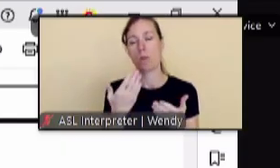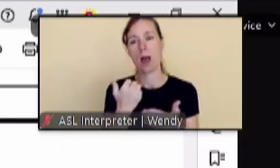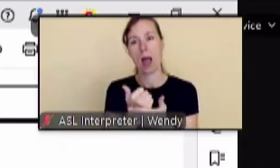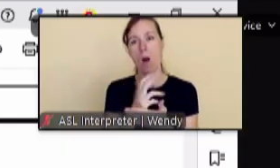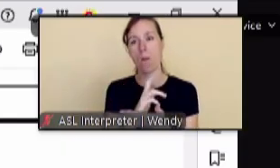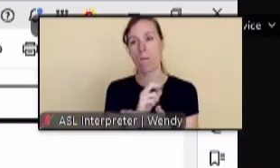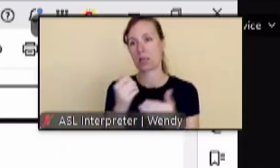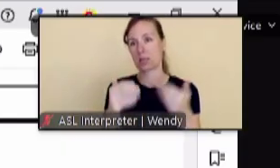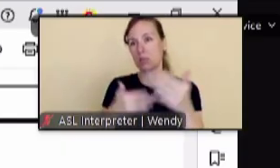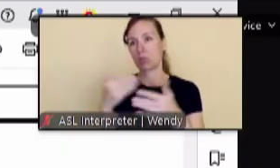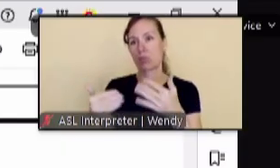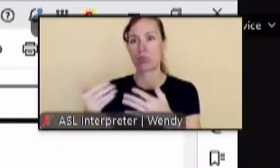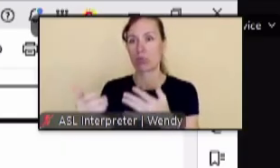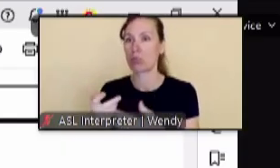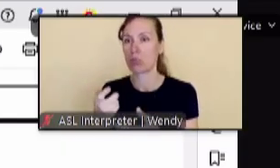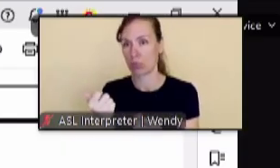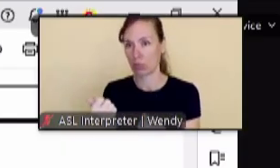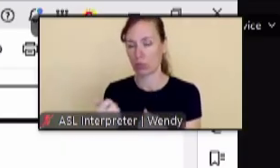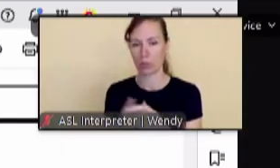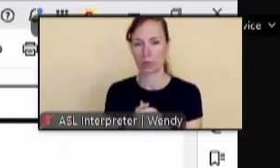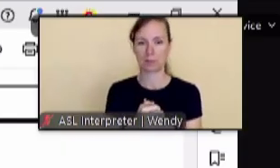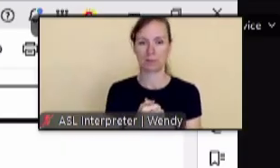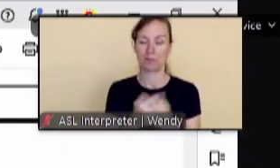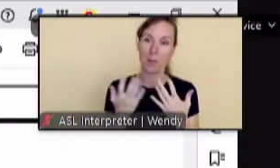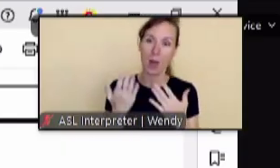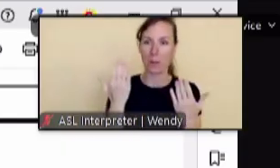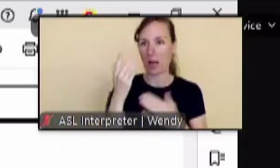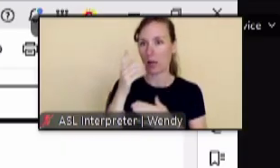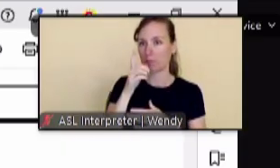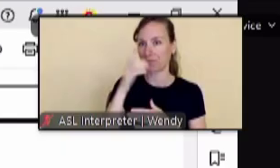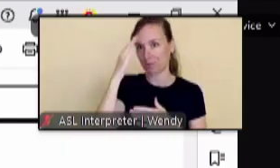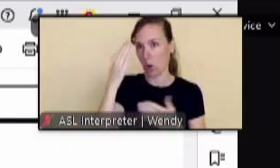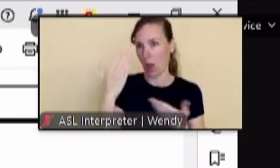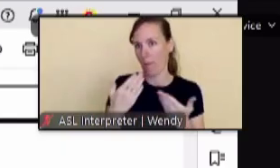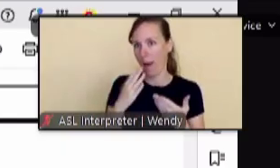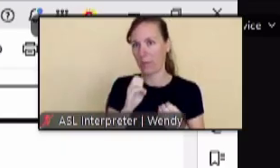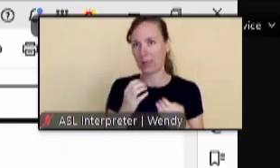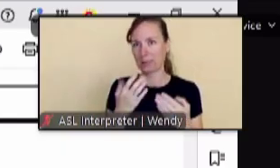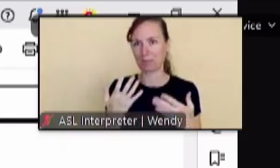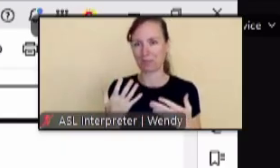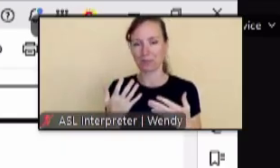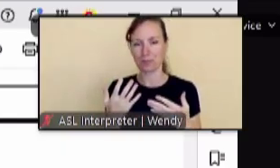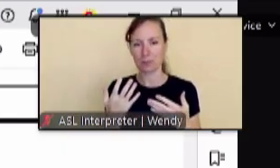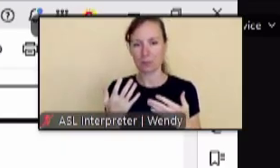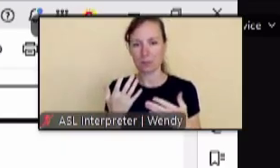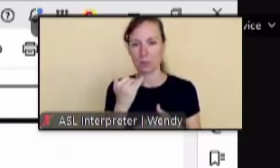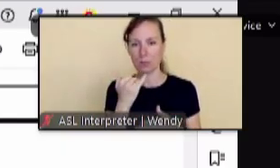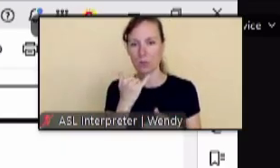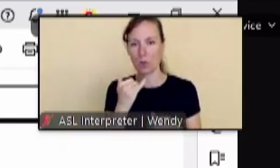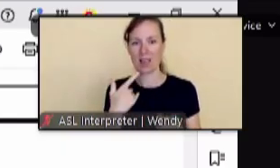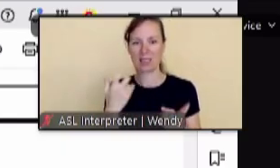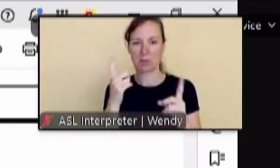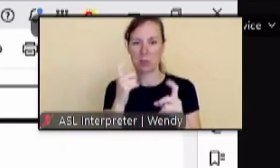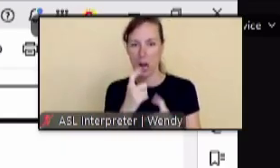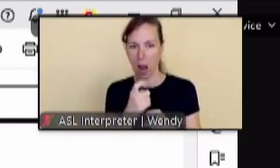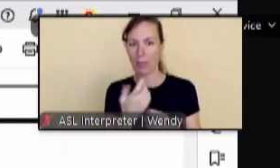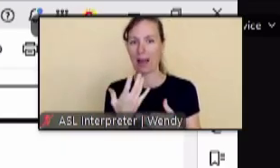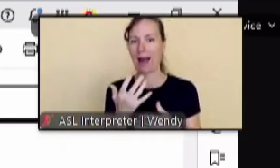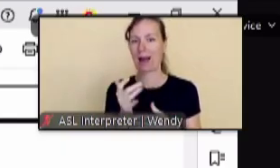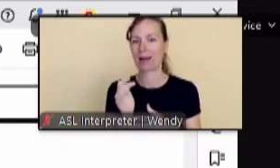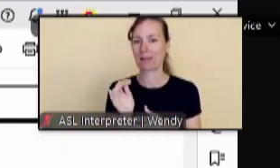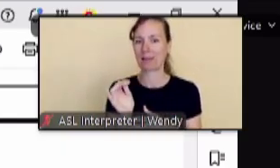implementation. But I may be getting ahead of myself here. This has been complicated. It's like pulling teeth with PEPCO. Not quite as bad